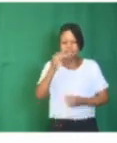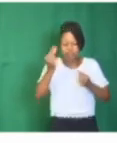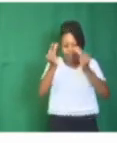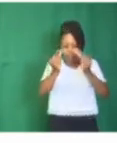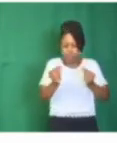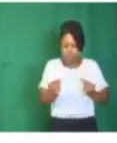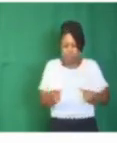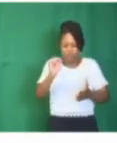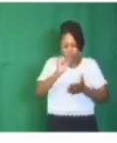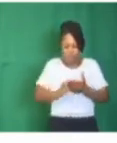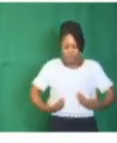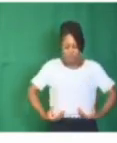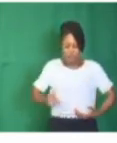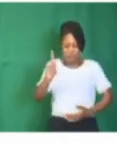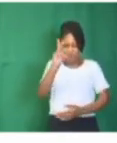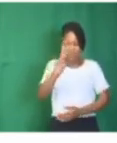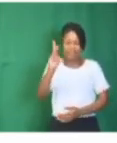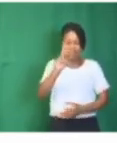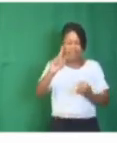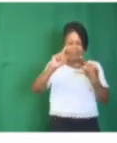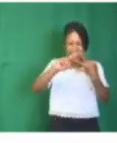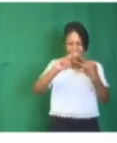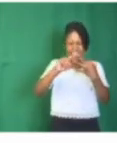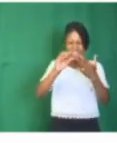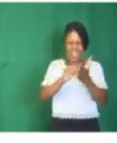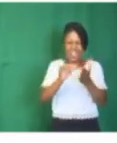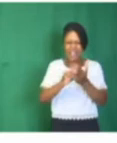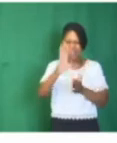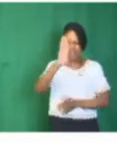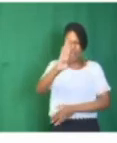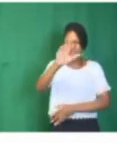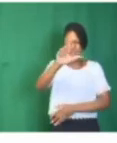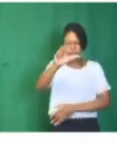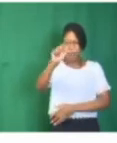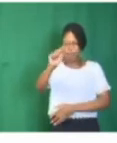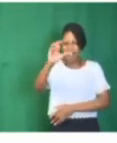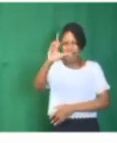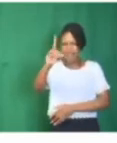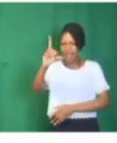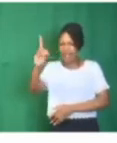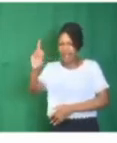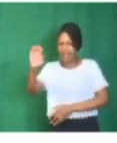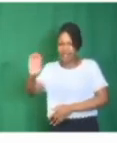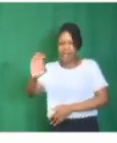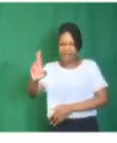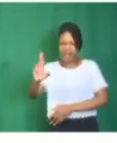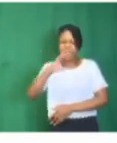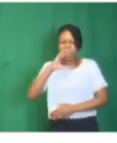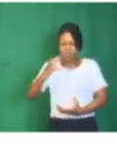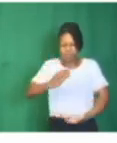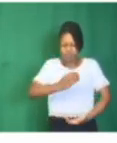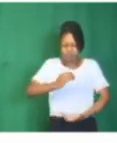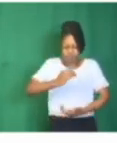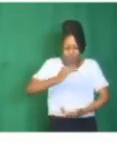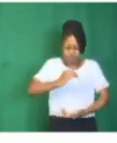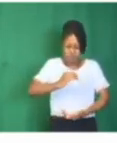then we have number 3, which is the bladder. It is a sac-like tube whereby it is muscular, it is